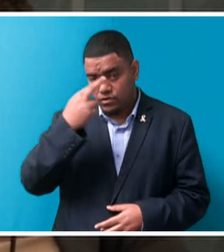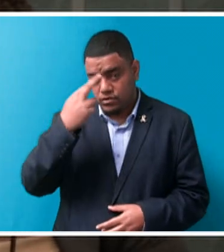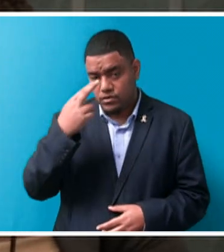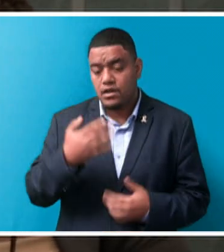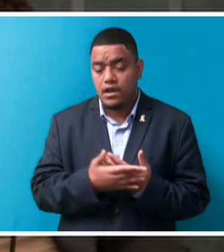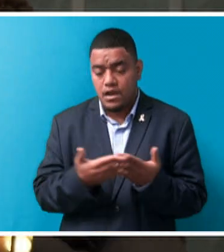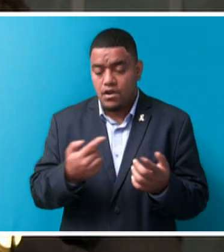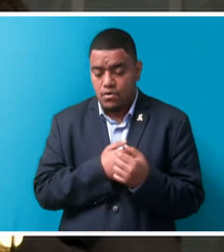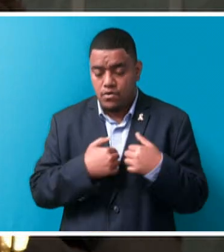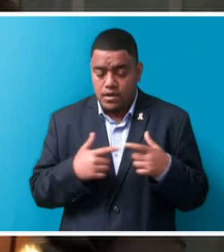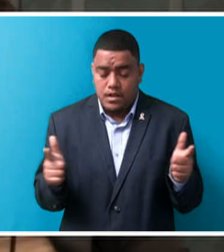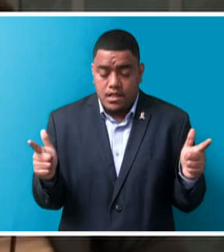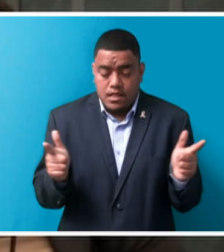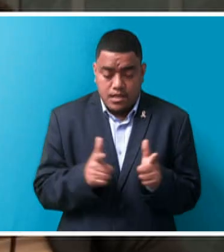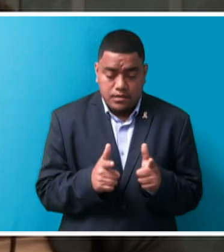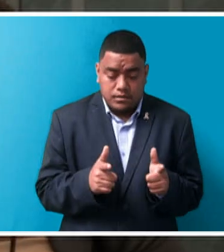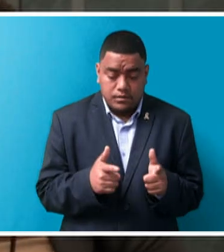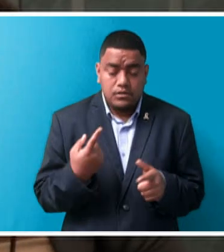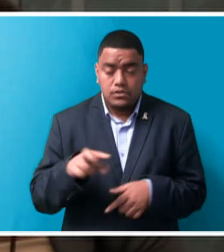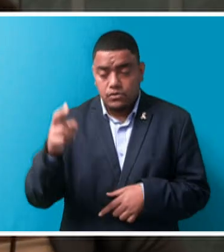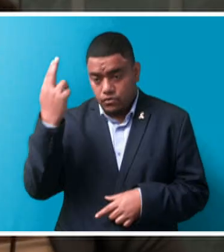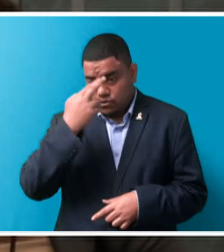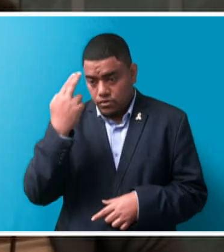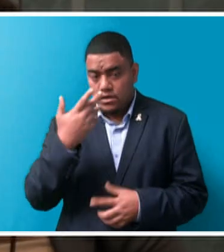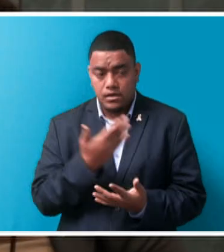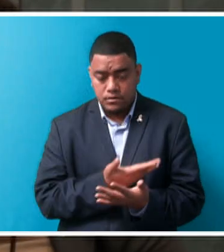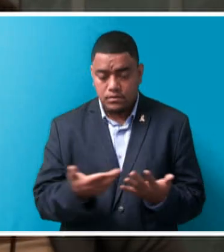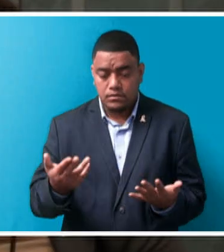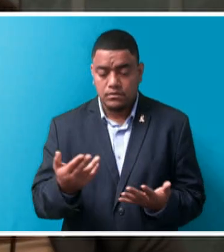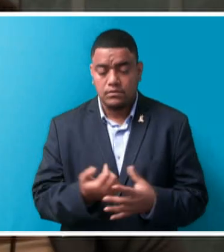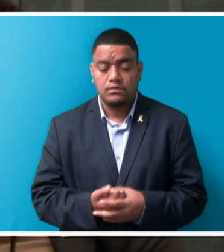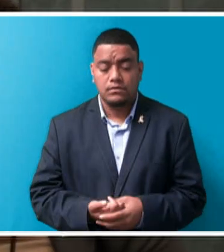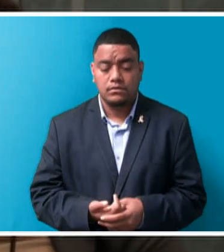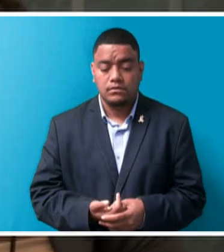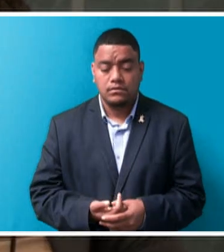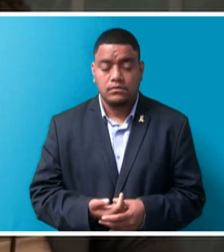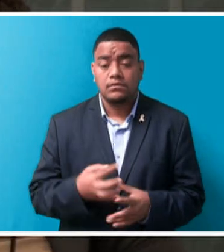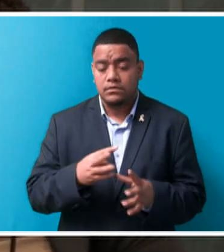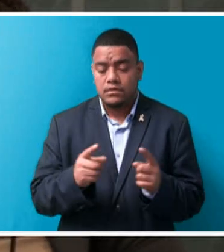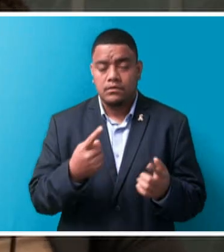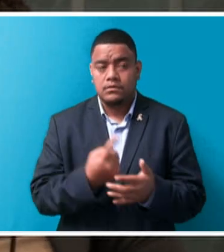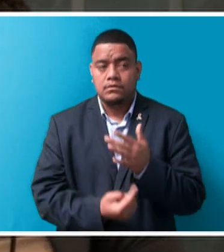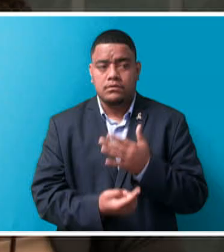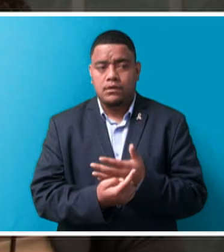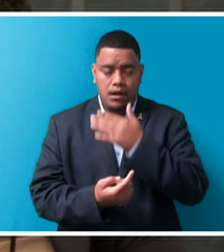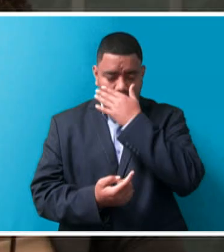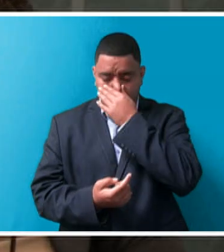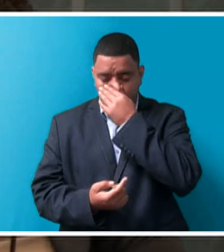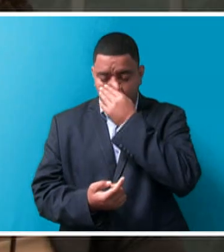you minimize the risk and how you, if something happens, how you